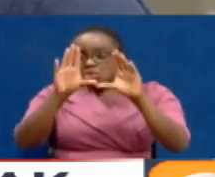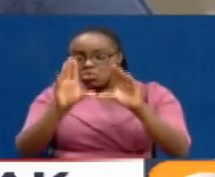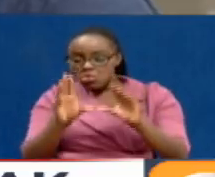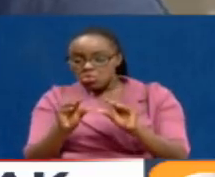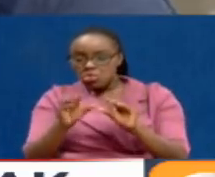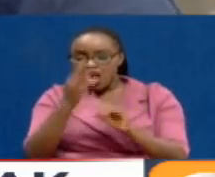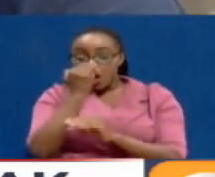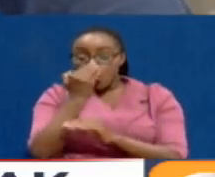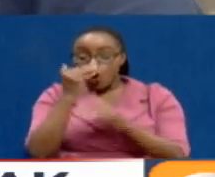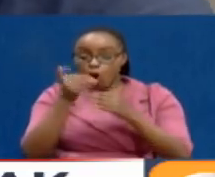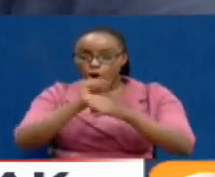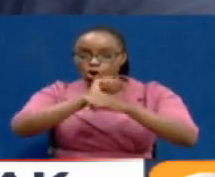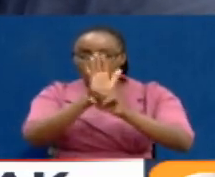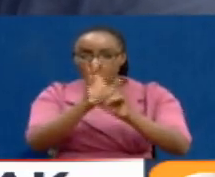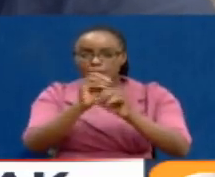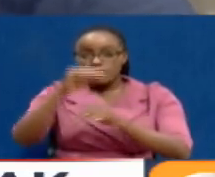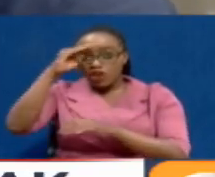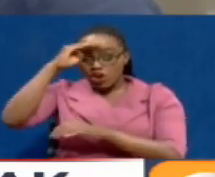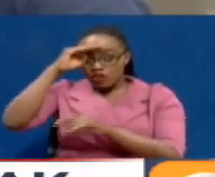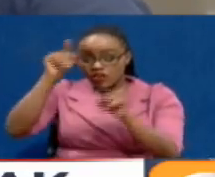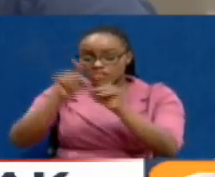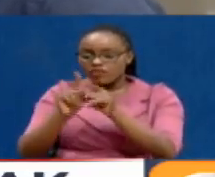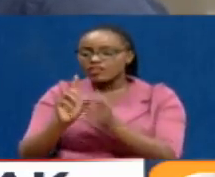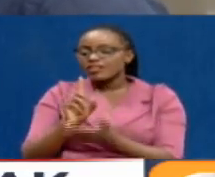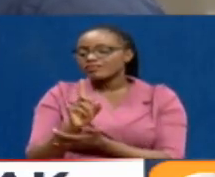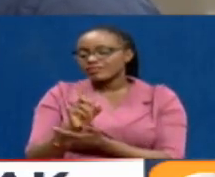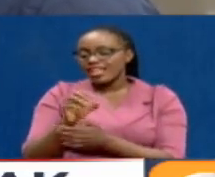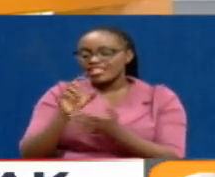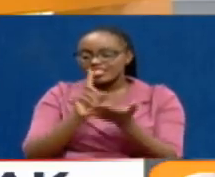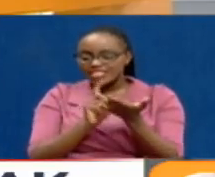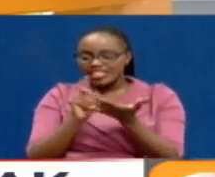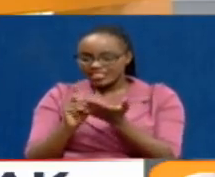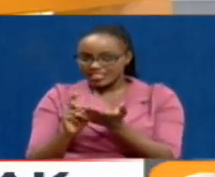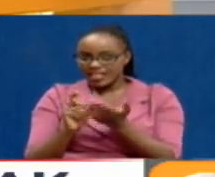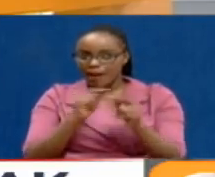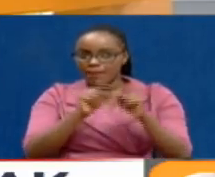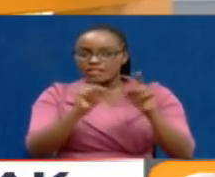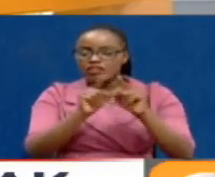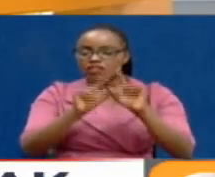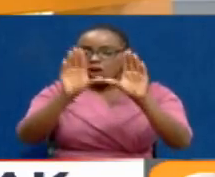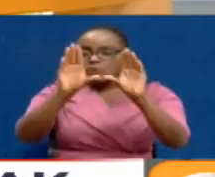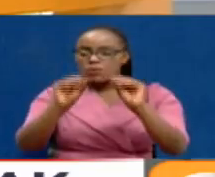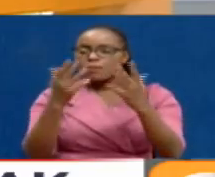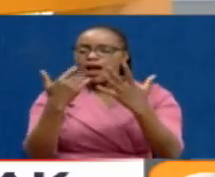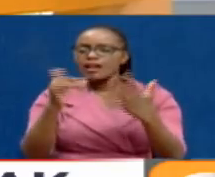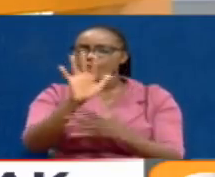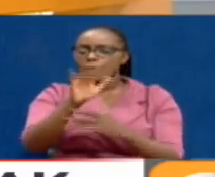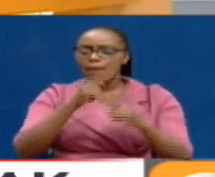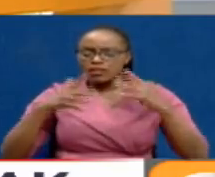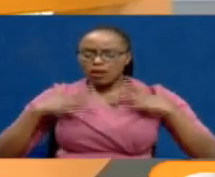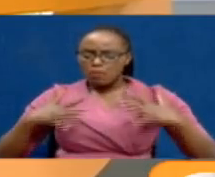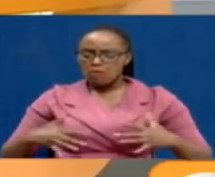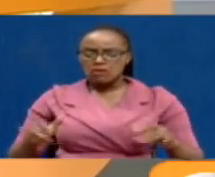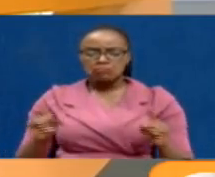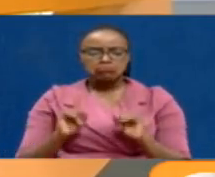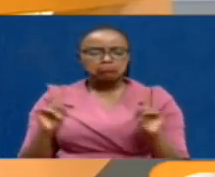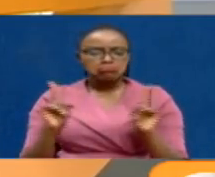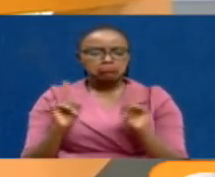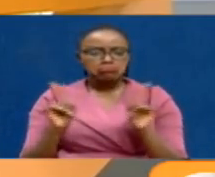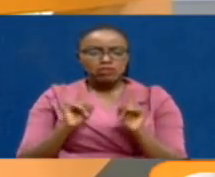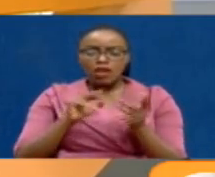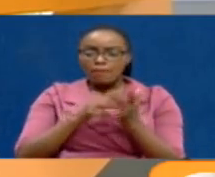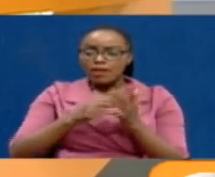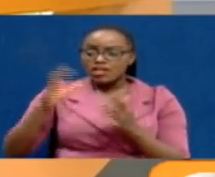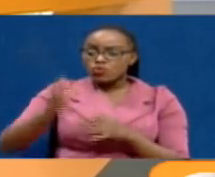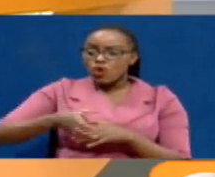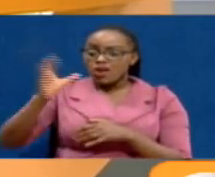fighting corona, unless the alcohol is in the form of a sanitizer. And then it only kills the virus in your hands. Yes, don't drink it. Don't drink